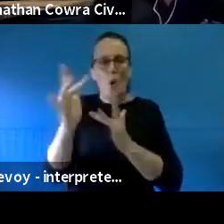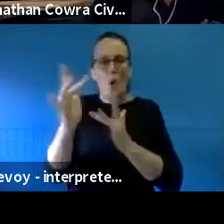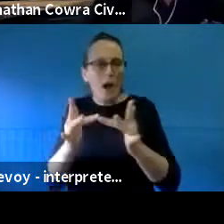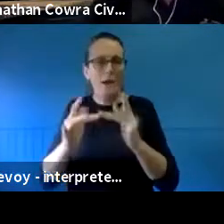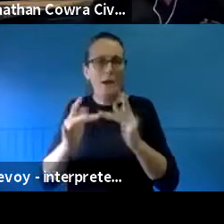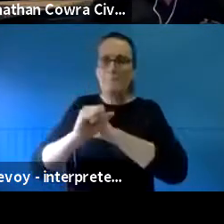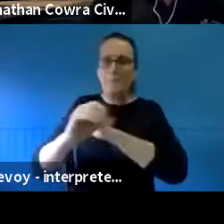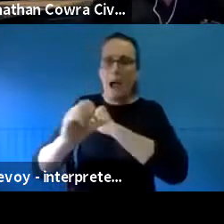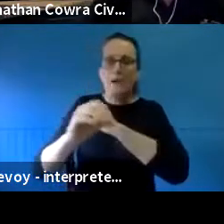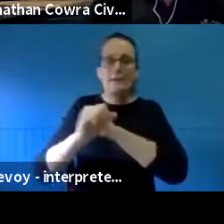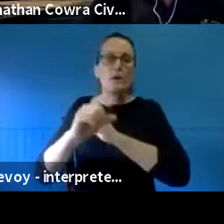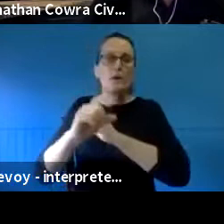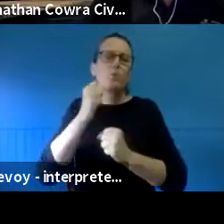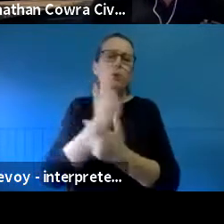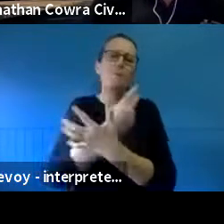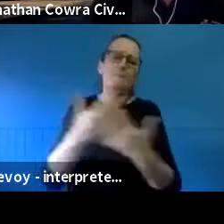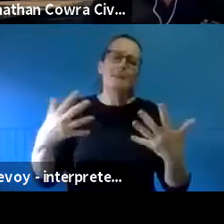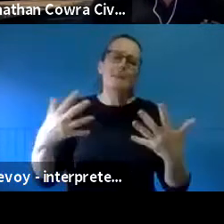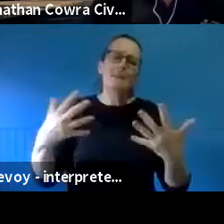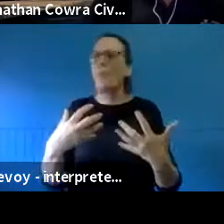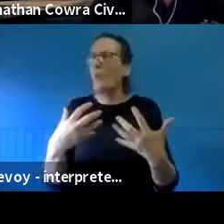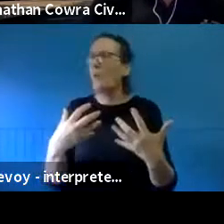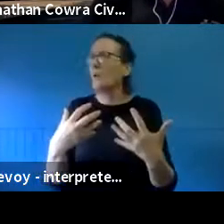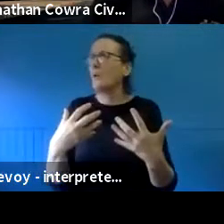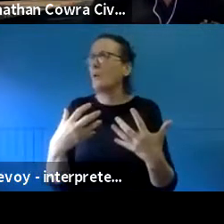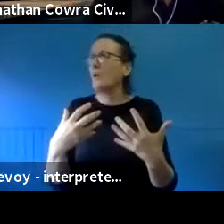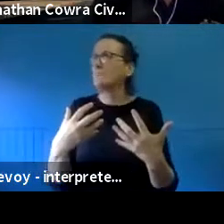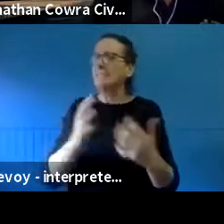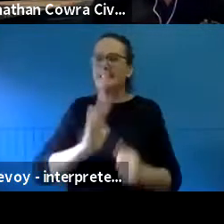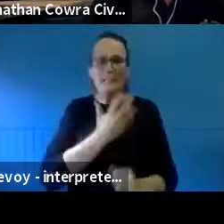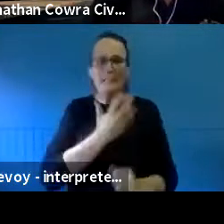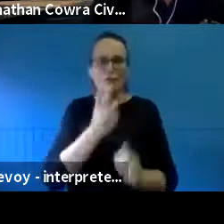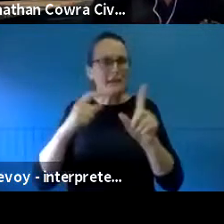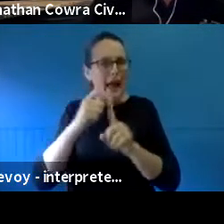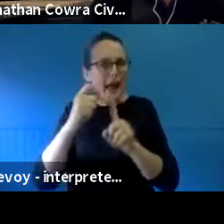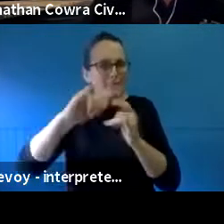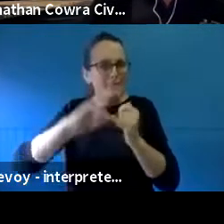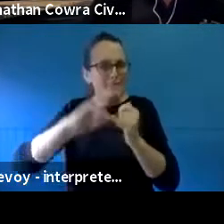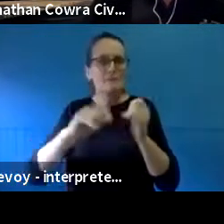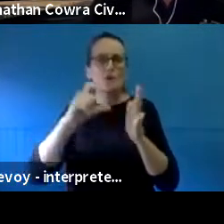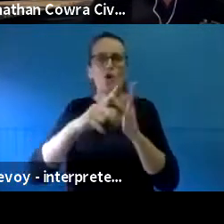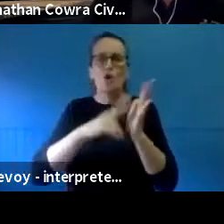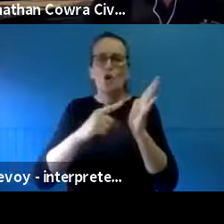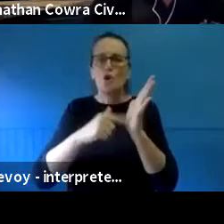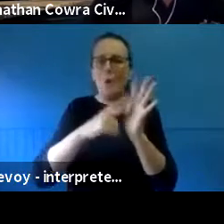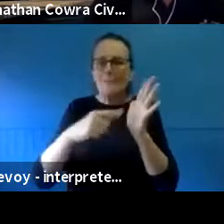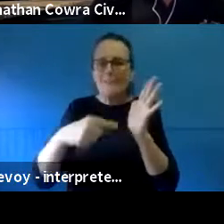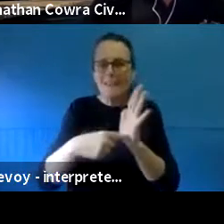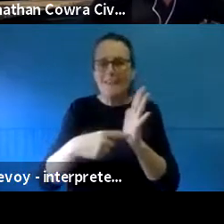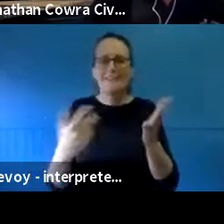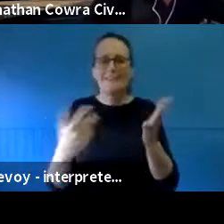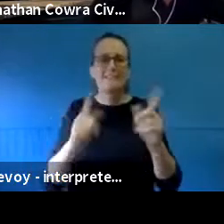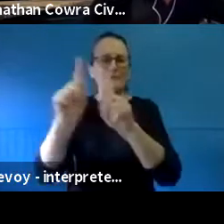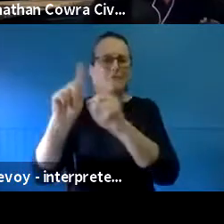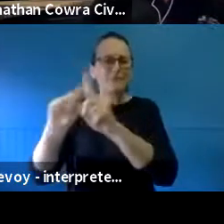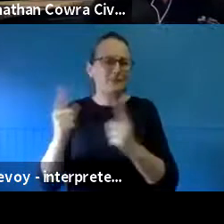There's going to be so many more interesting apps and content creation, all of these different things that are